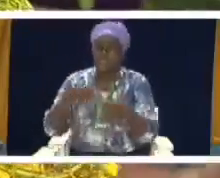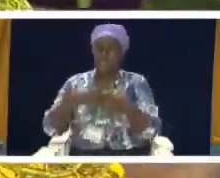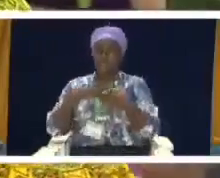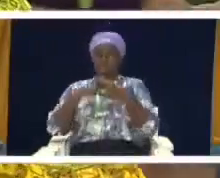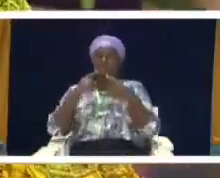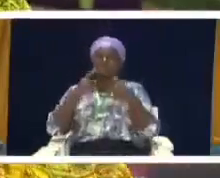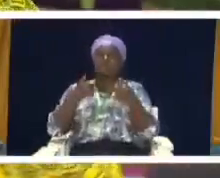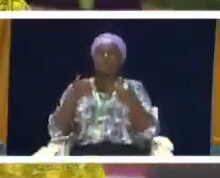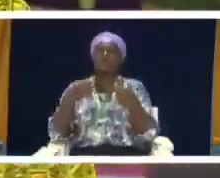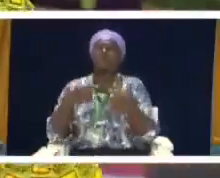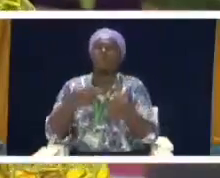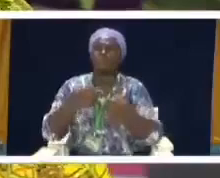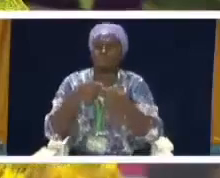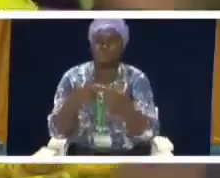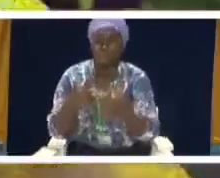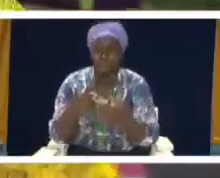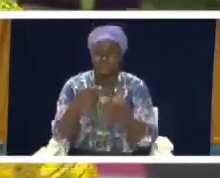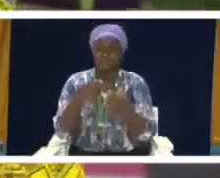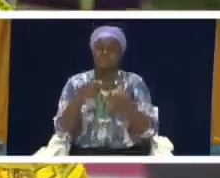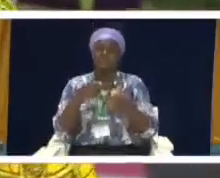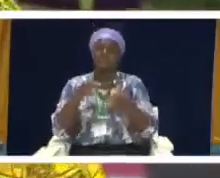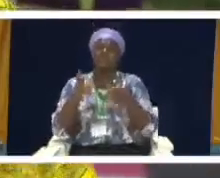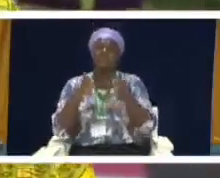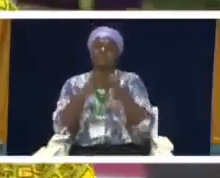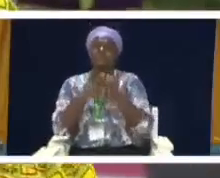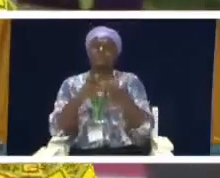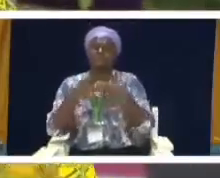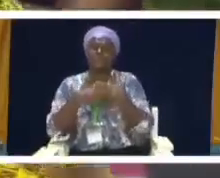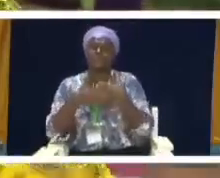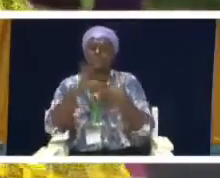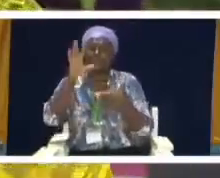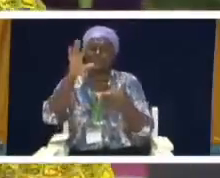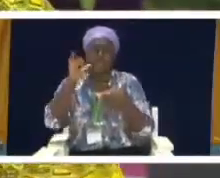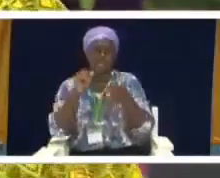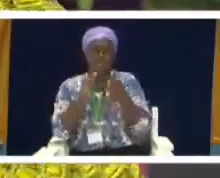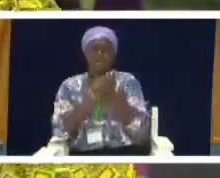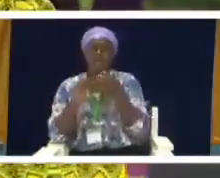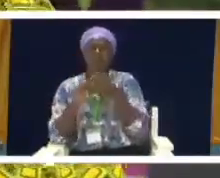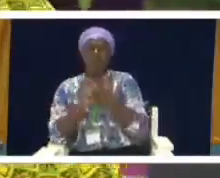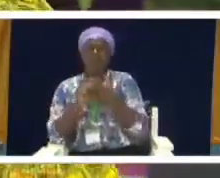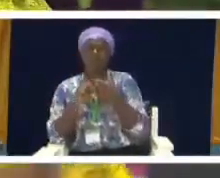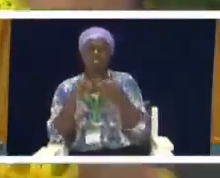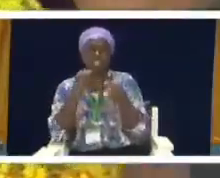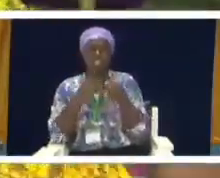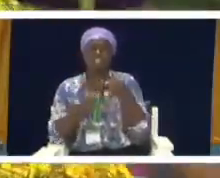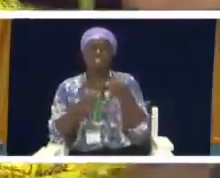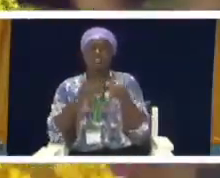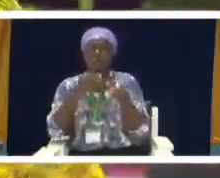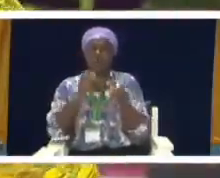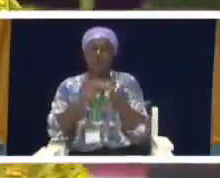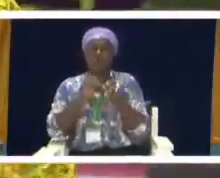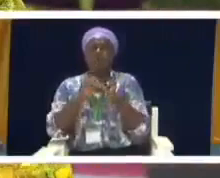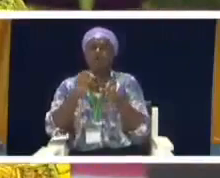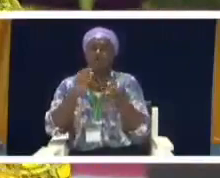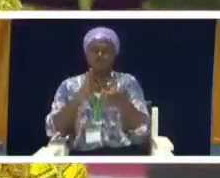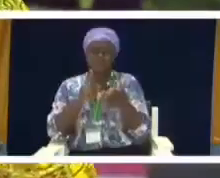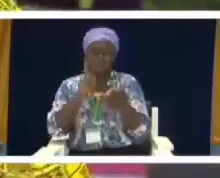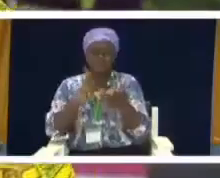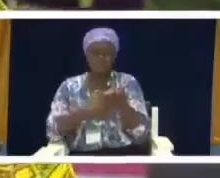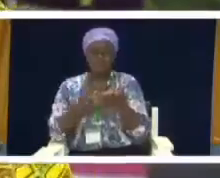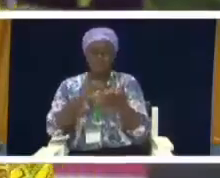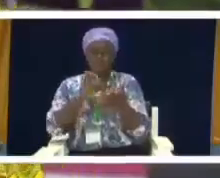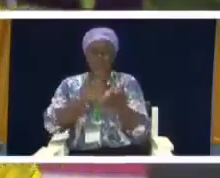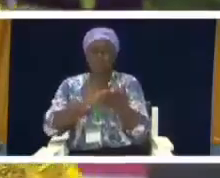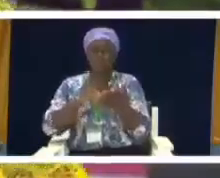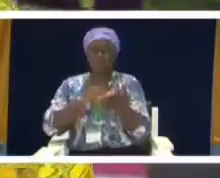come. That was around May. You have to return back by August ending or first week in September. That was when my pastor met with